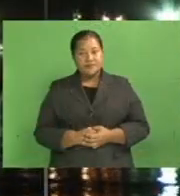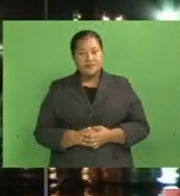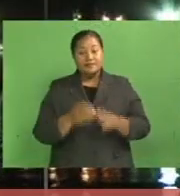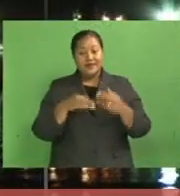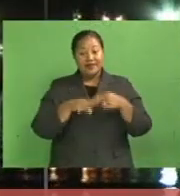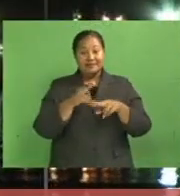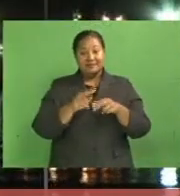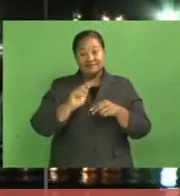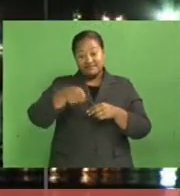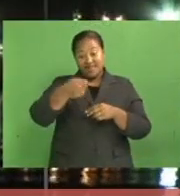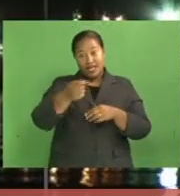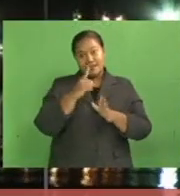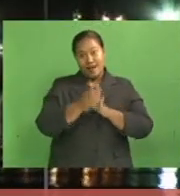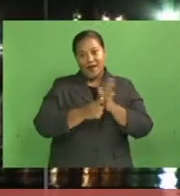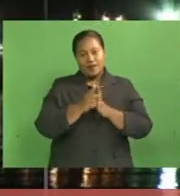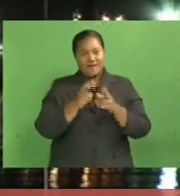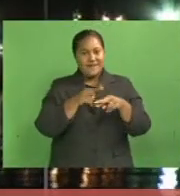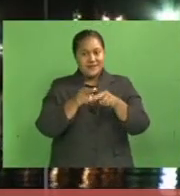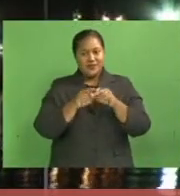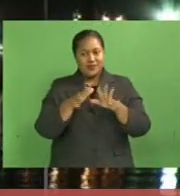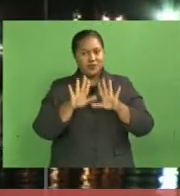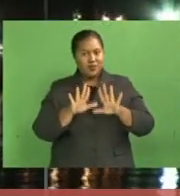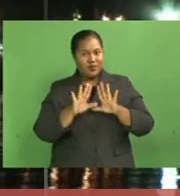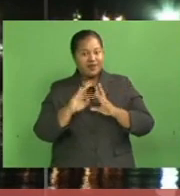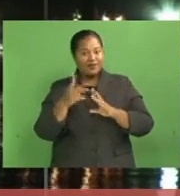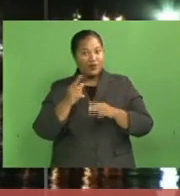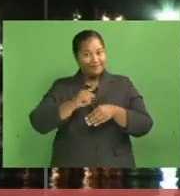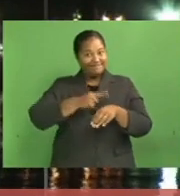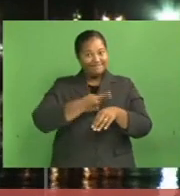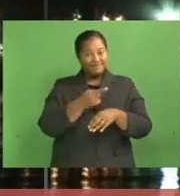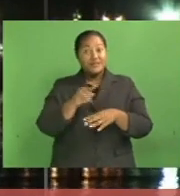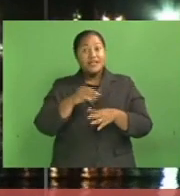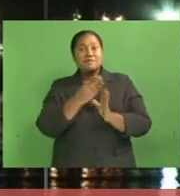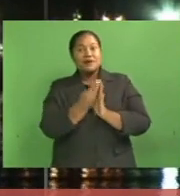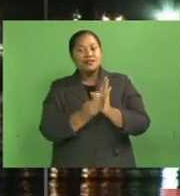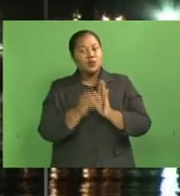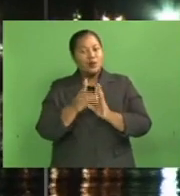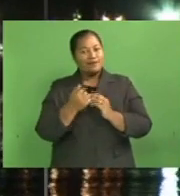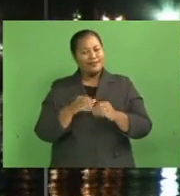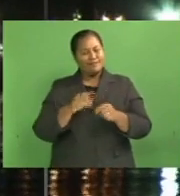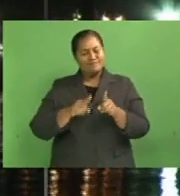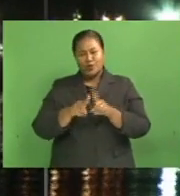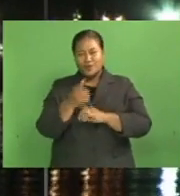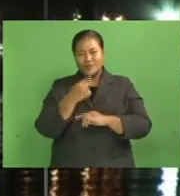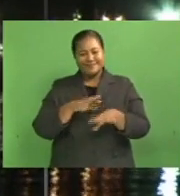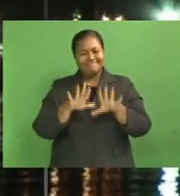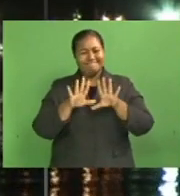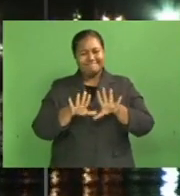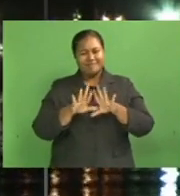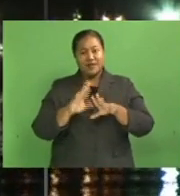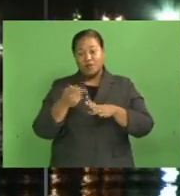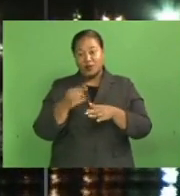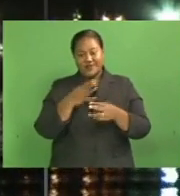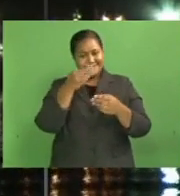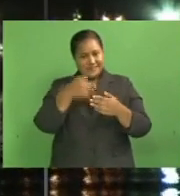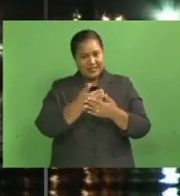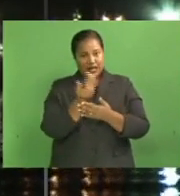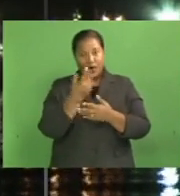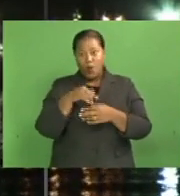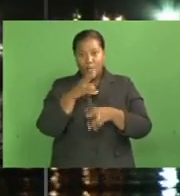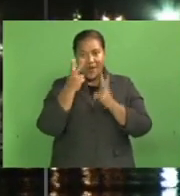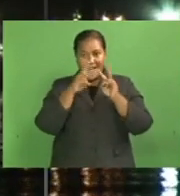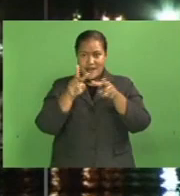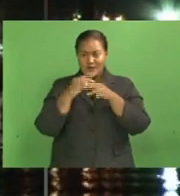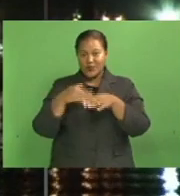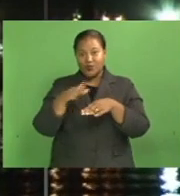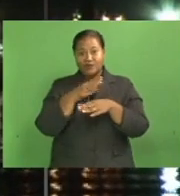In the next hour, Fiji will learn of its latest budget, which is one of the most anticipated in modern-day history. All eyes will be on